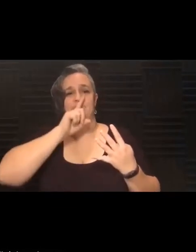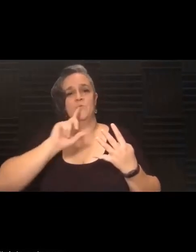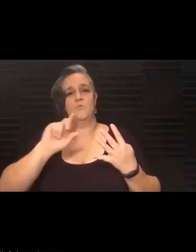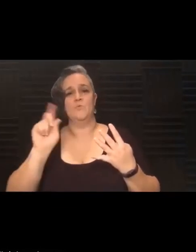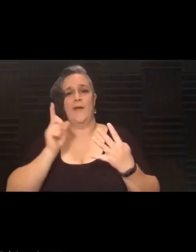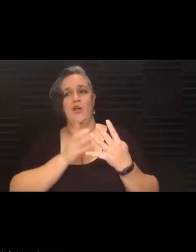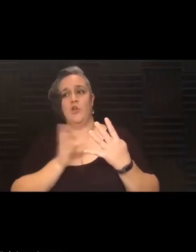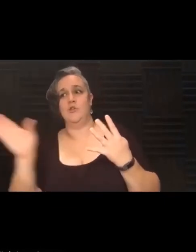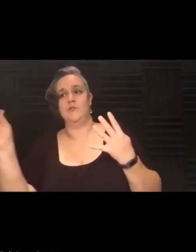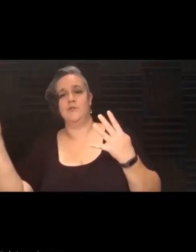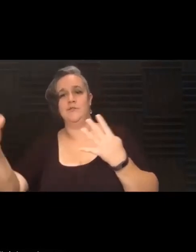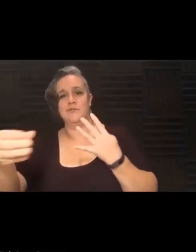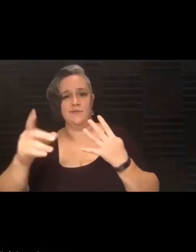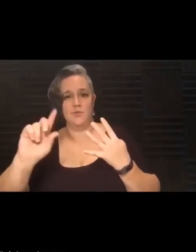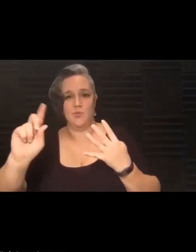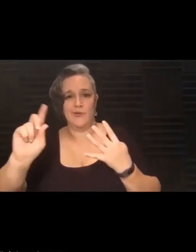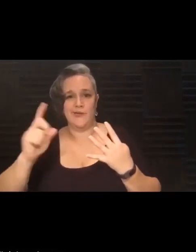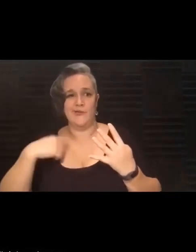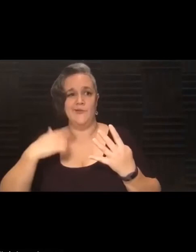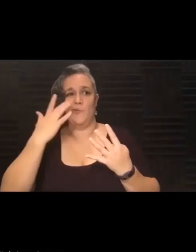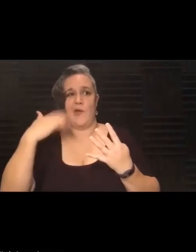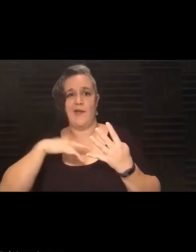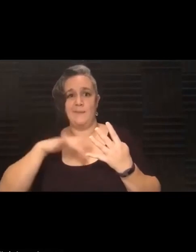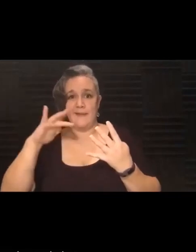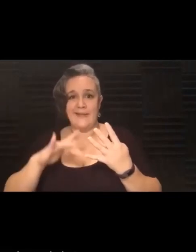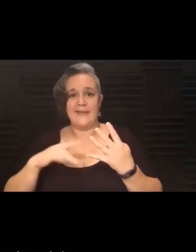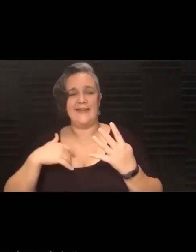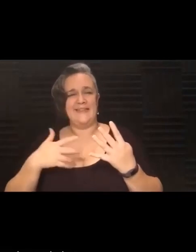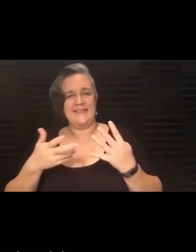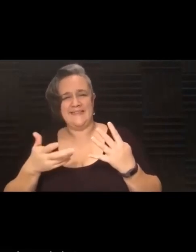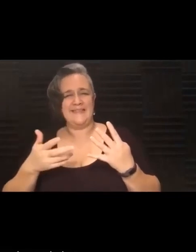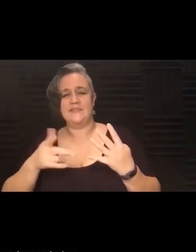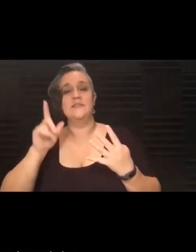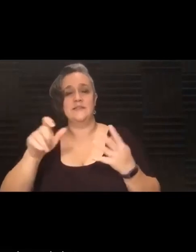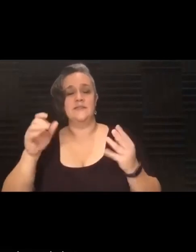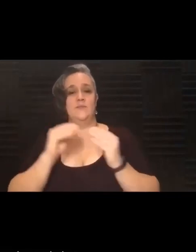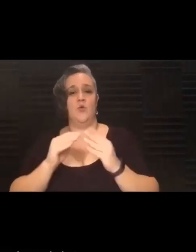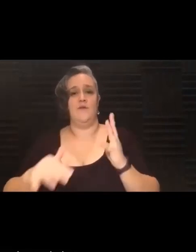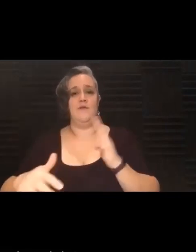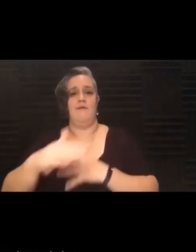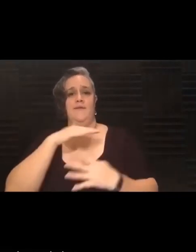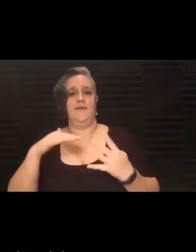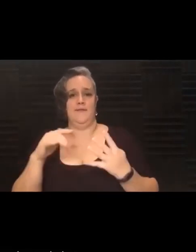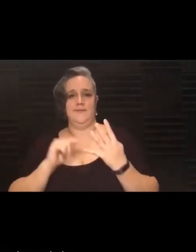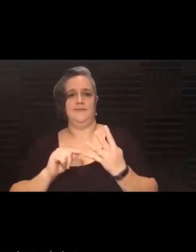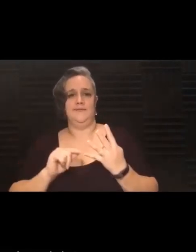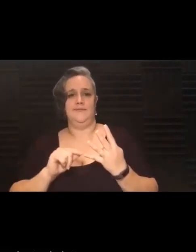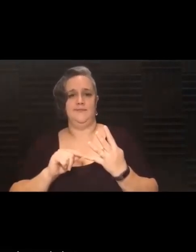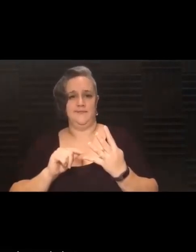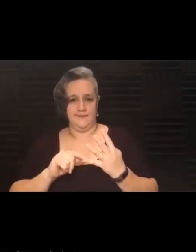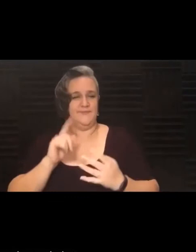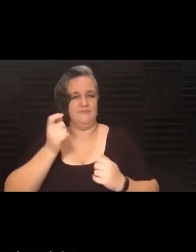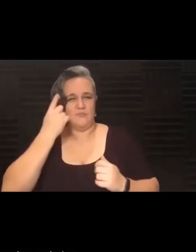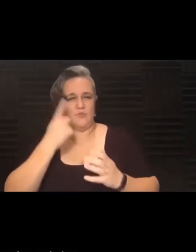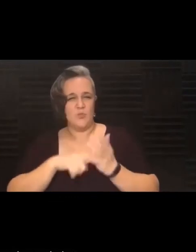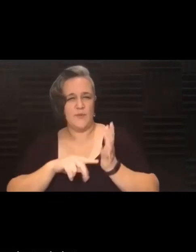is going to take me, why I'm clicking on it, and I would need more context perhaps to understand what that link is going